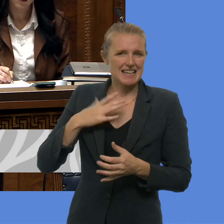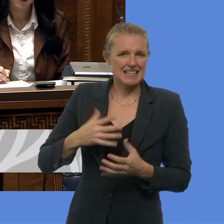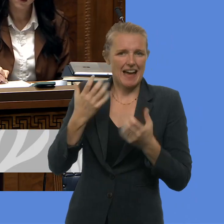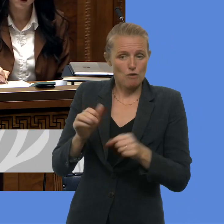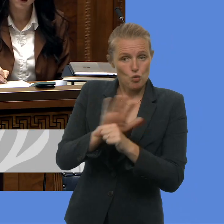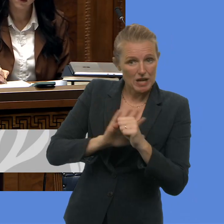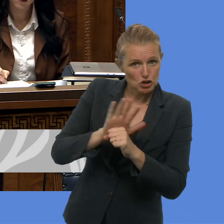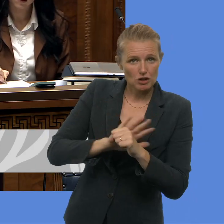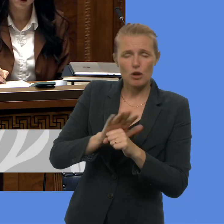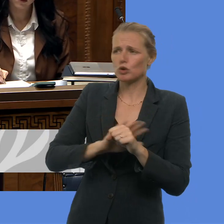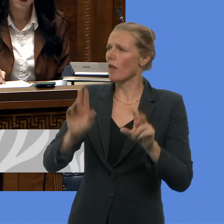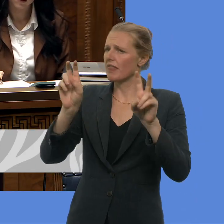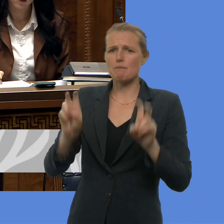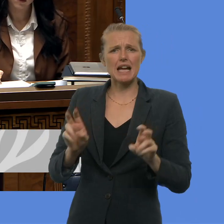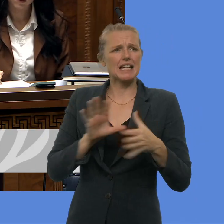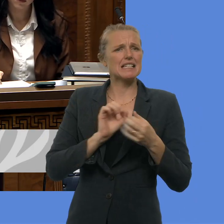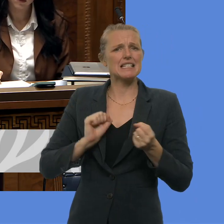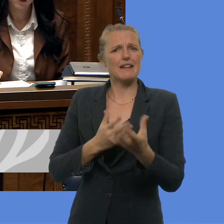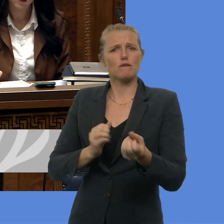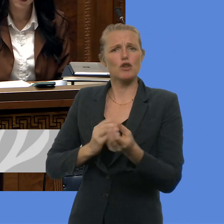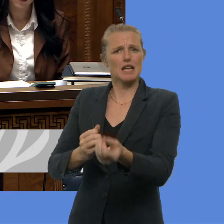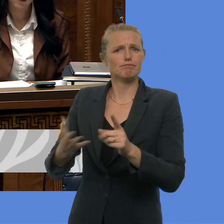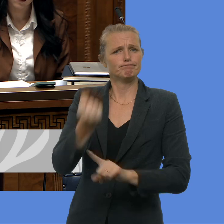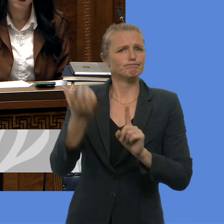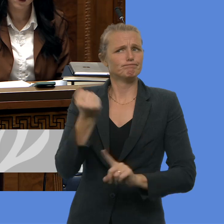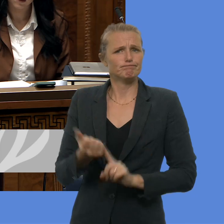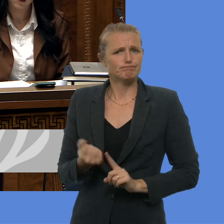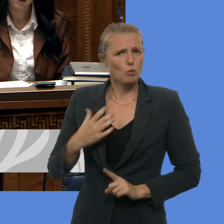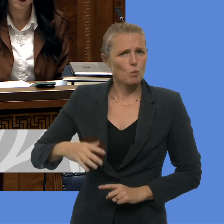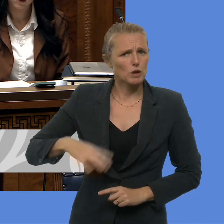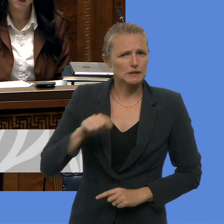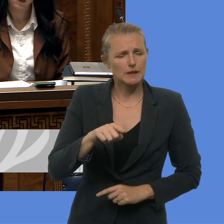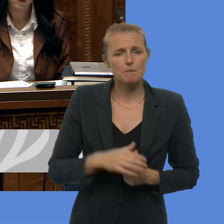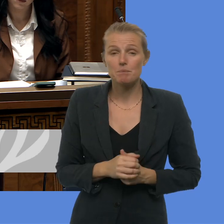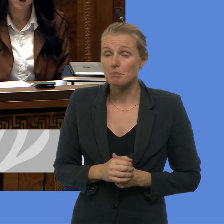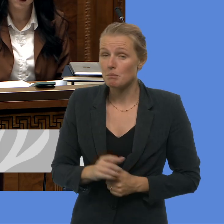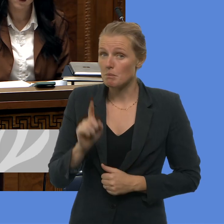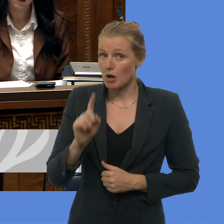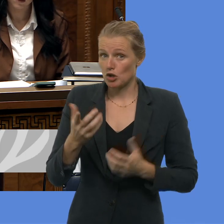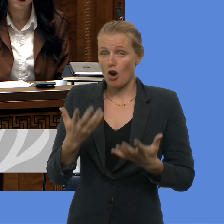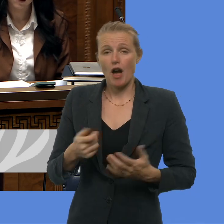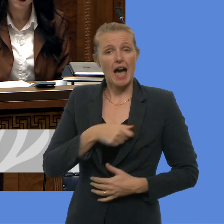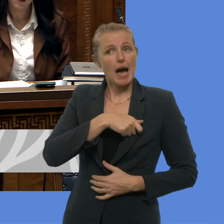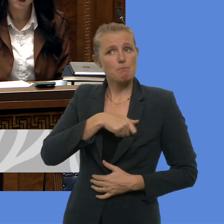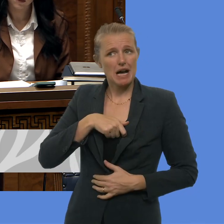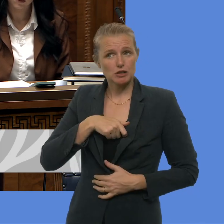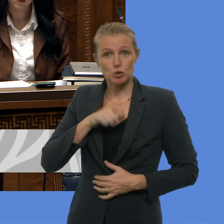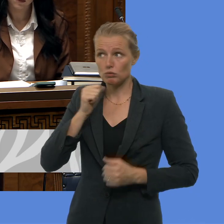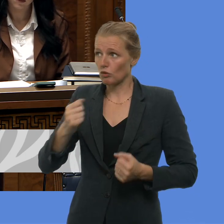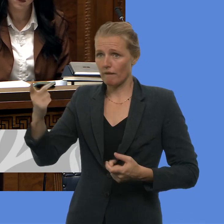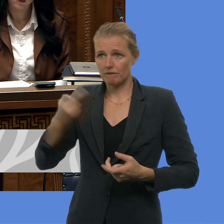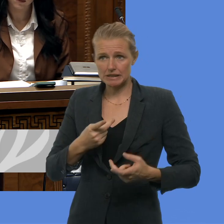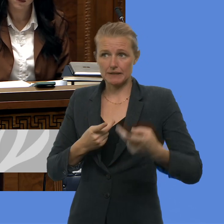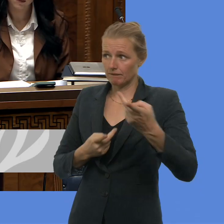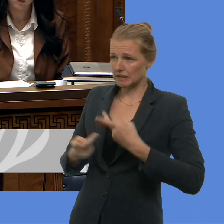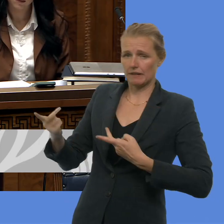all going to be important. But we're engaging constantly, I think, in an ever more increasing number with the ambassadors that are choosing to visit here and actually to